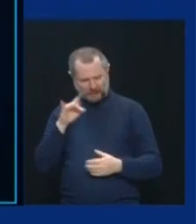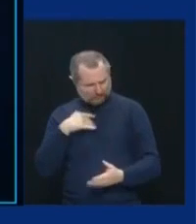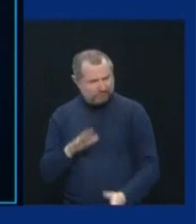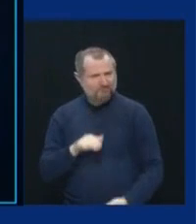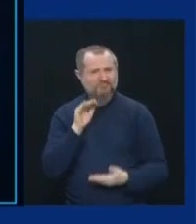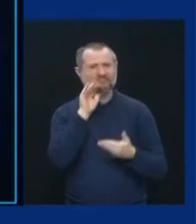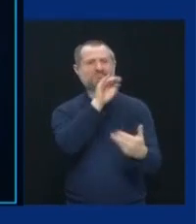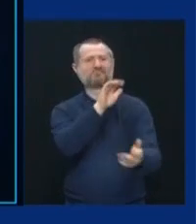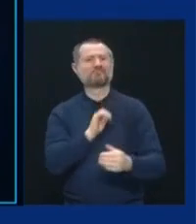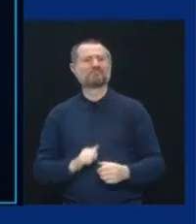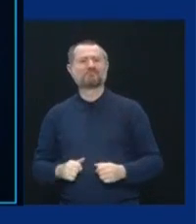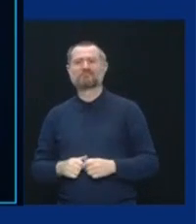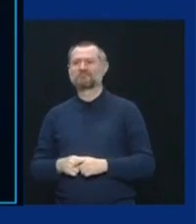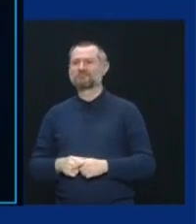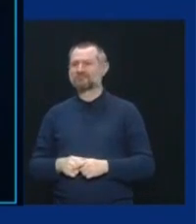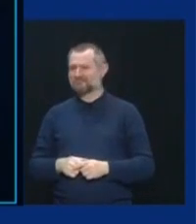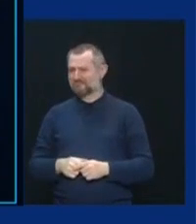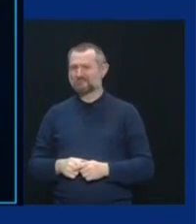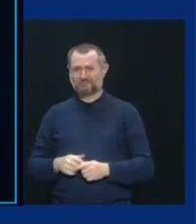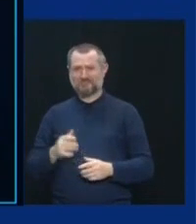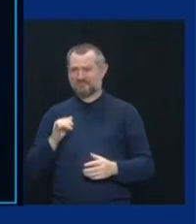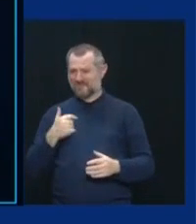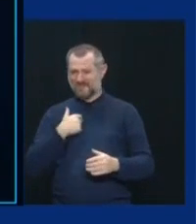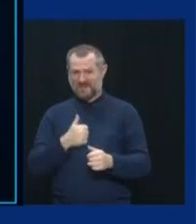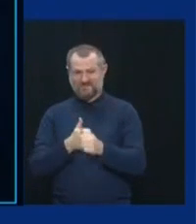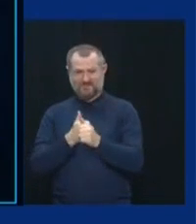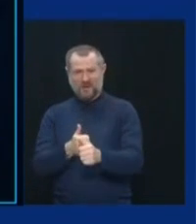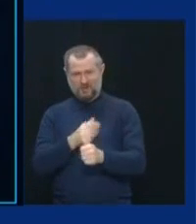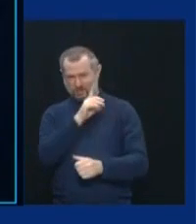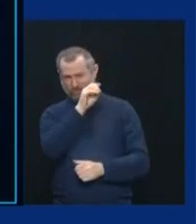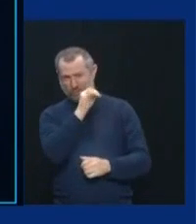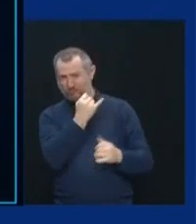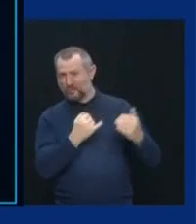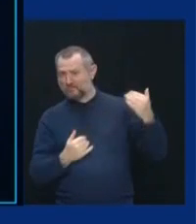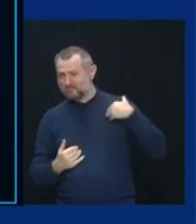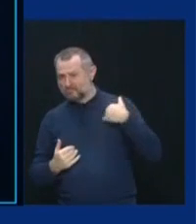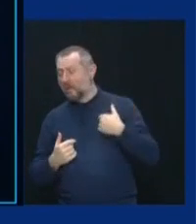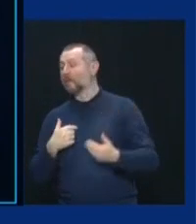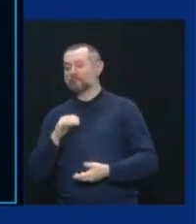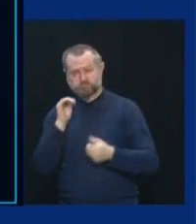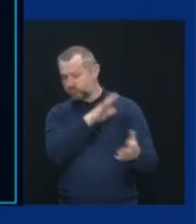as offered by DOJ, the rolling basis production.